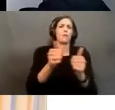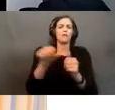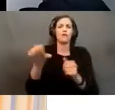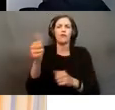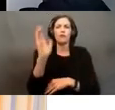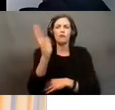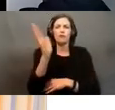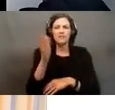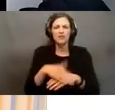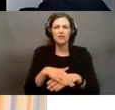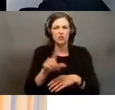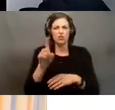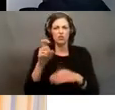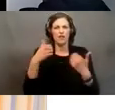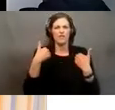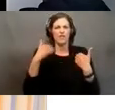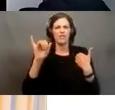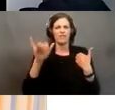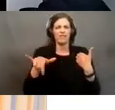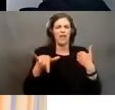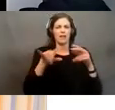should be somewhere, the one with the bench.